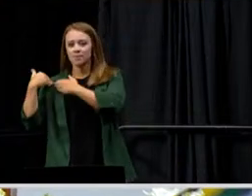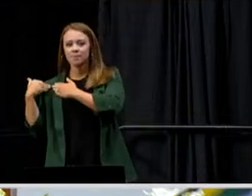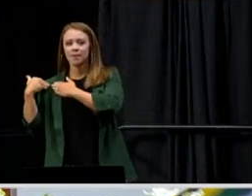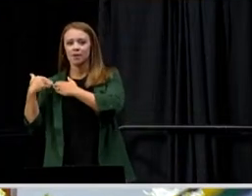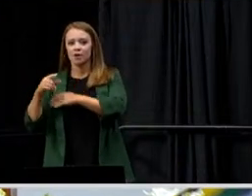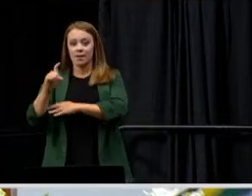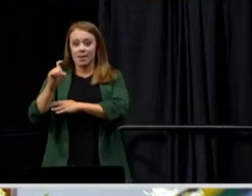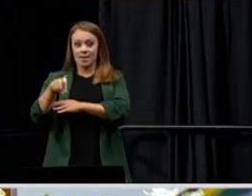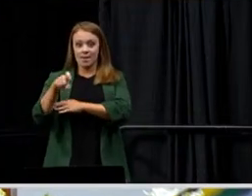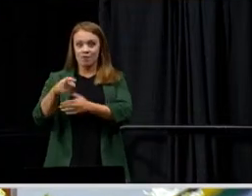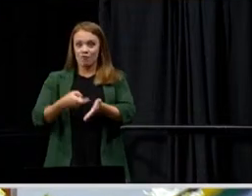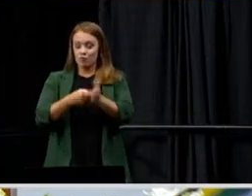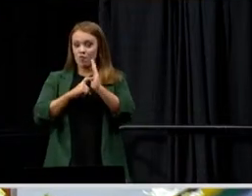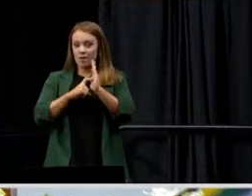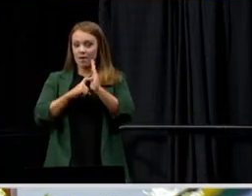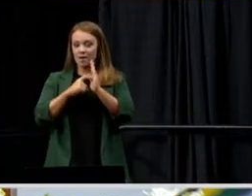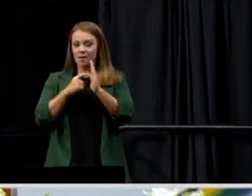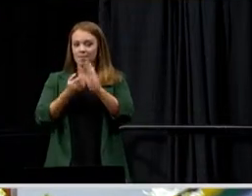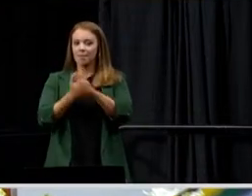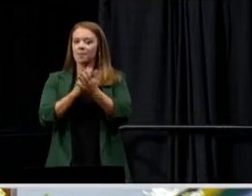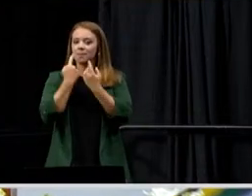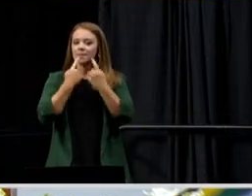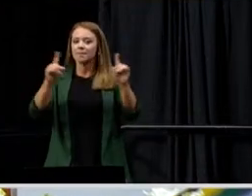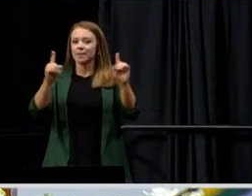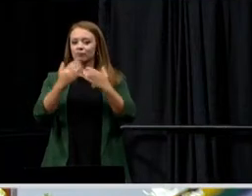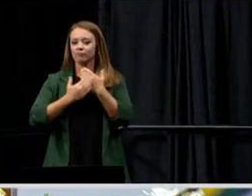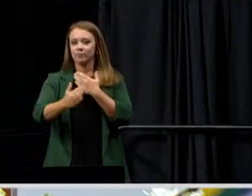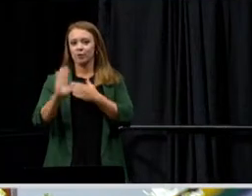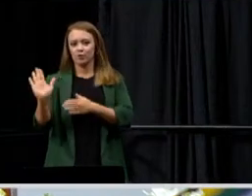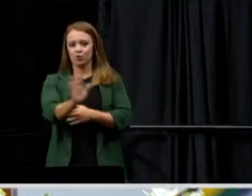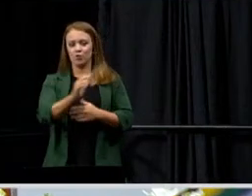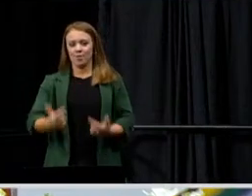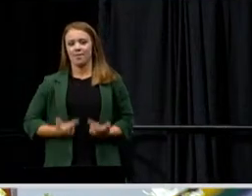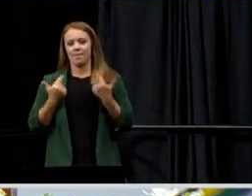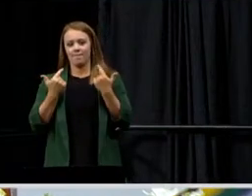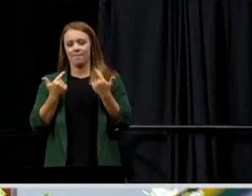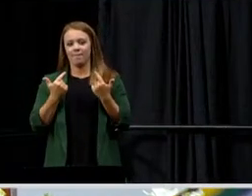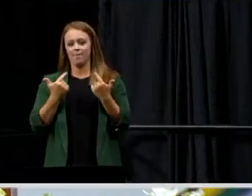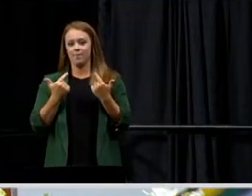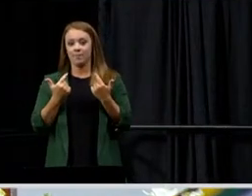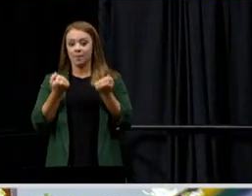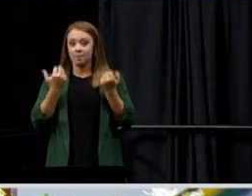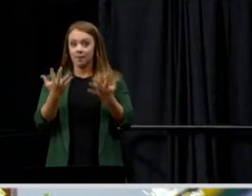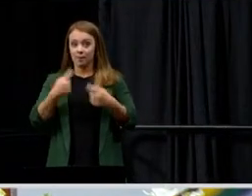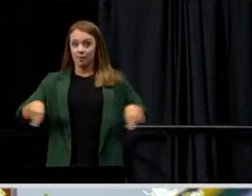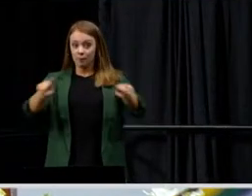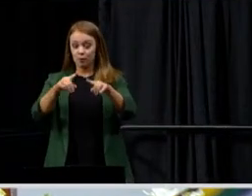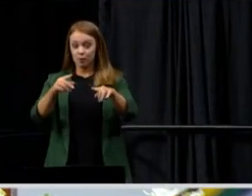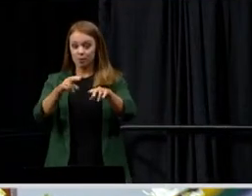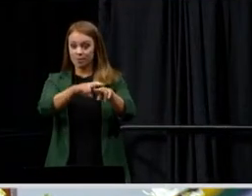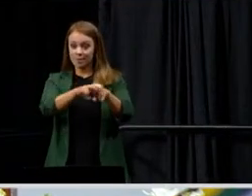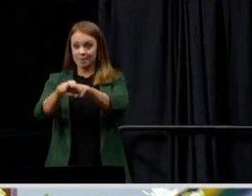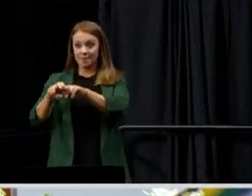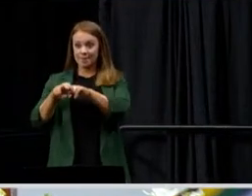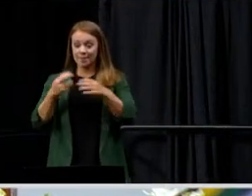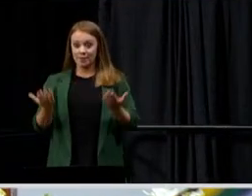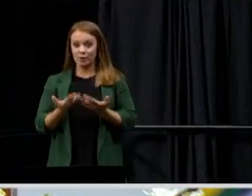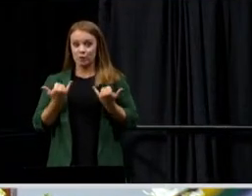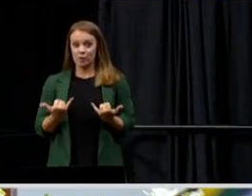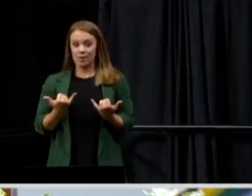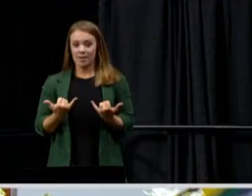responsibilities needed to be successful for the rest of your lifetime. Many of you sitting here today took on